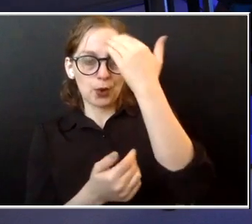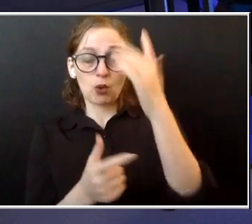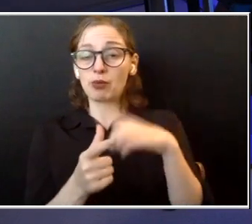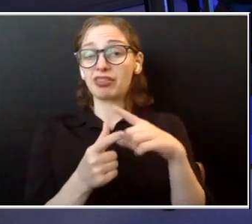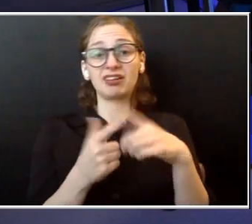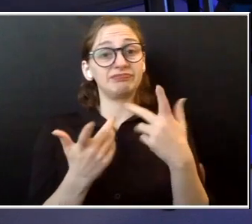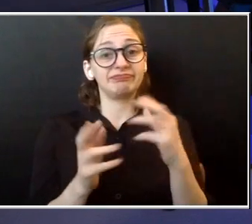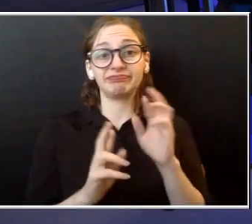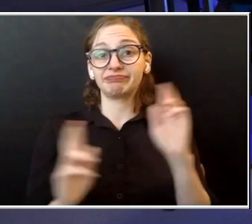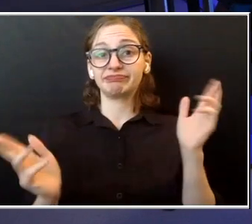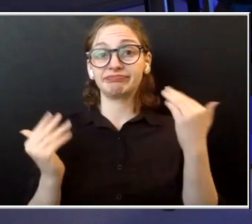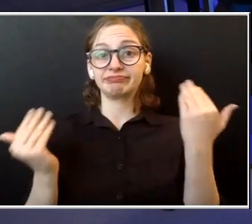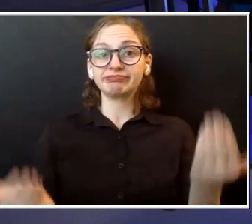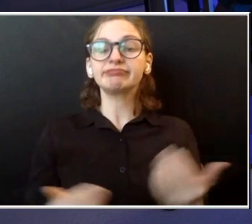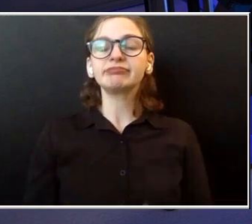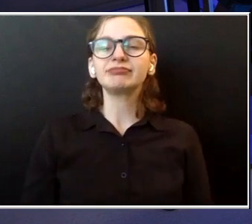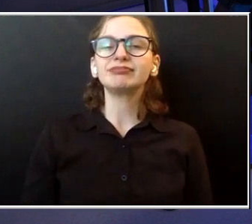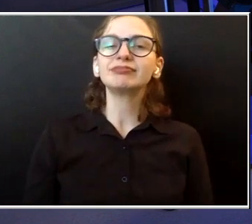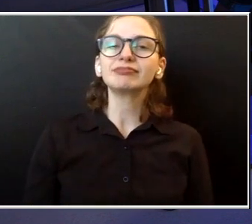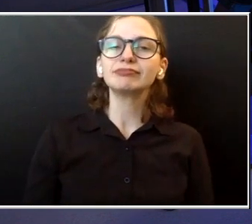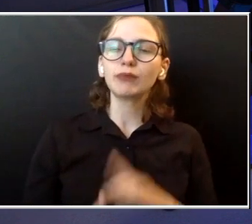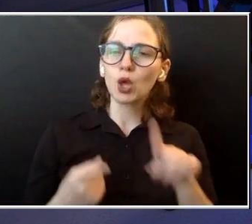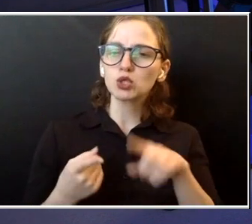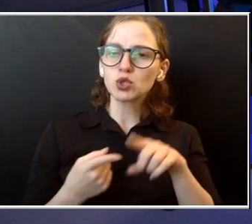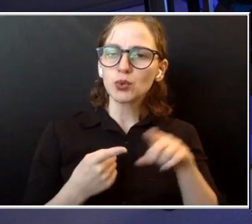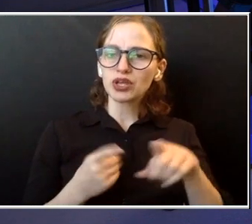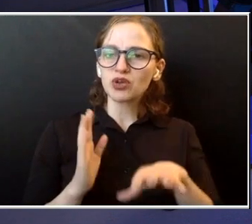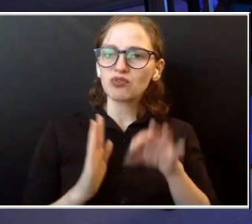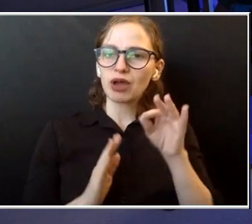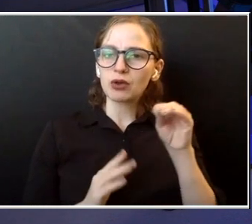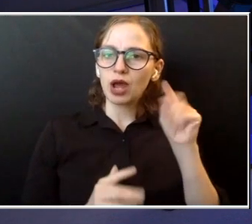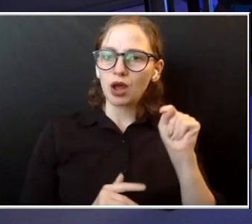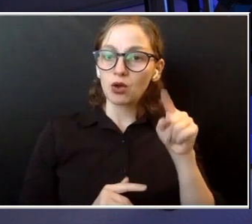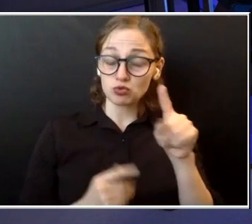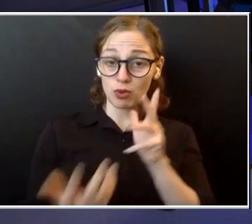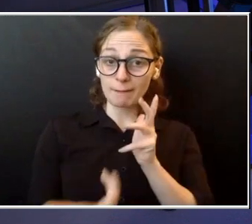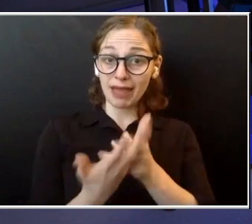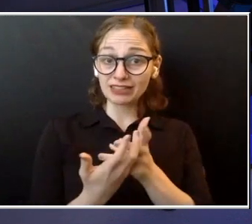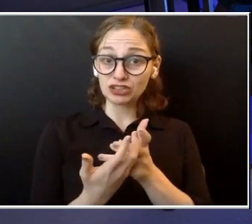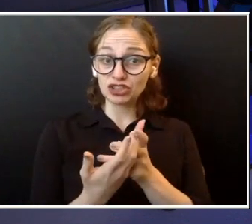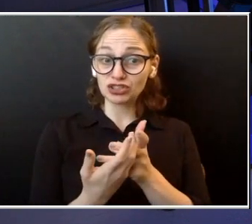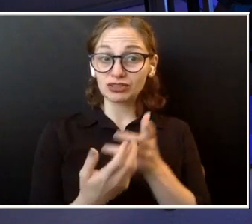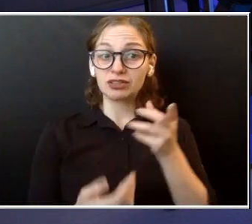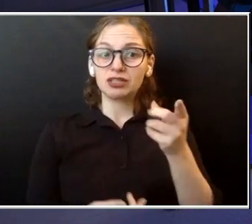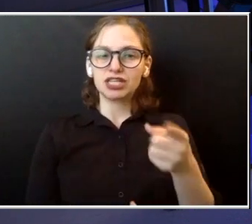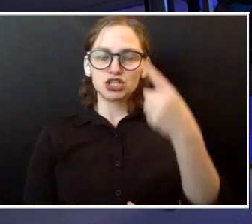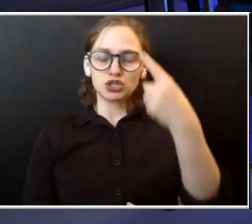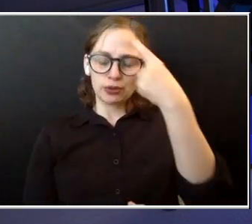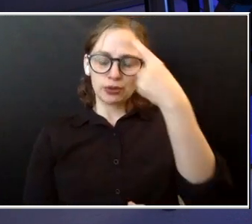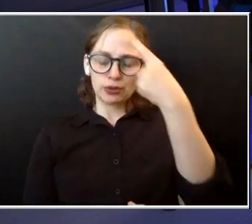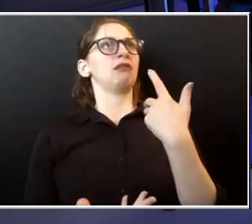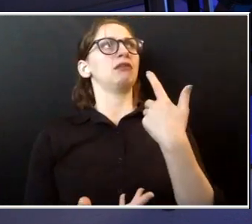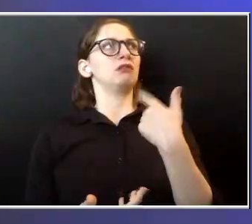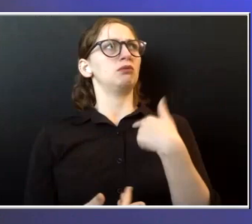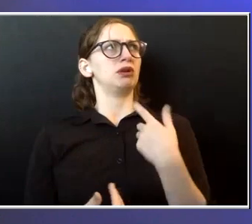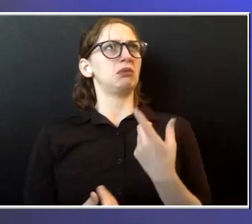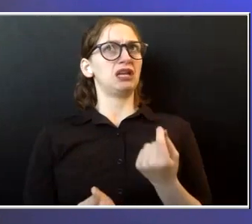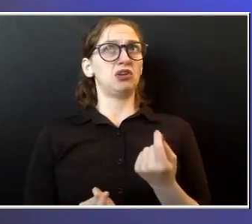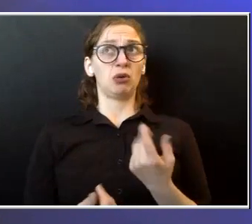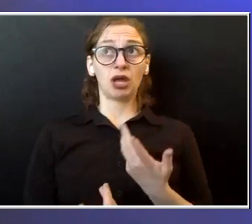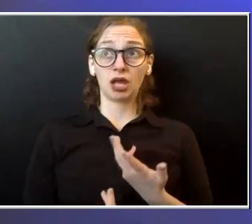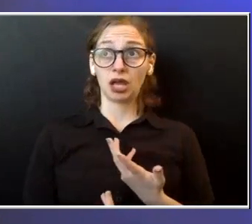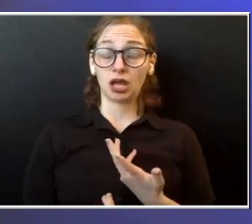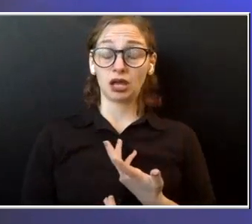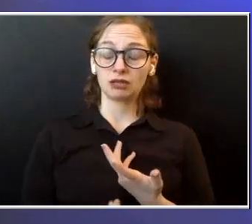told you that you were a match, did you think for a moment, what the heck am I doing here? No. Now, my husband, that's a